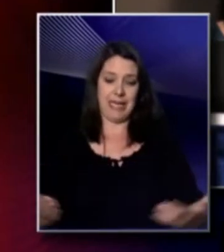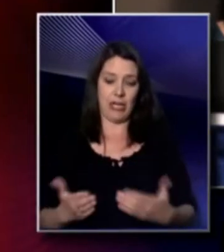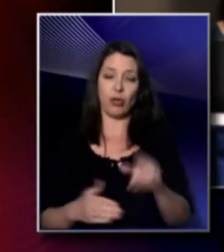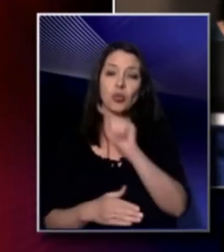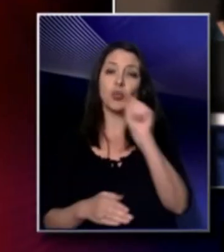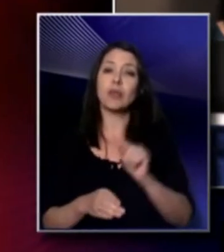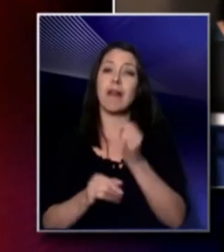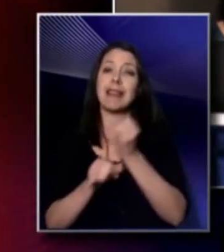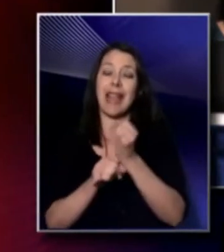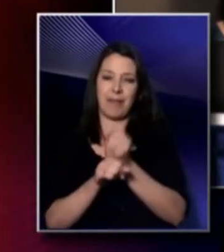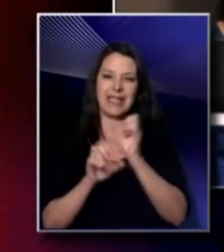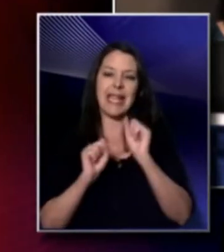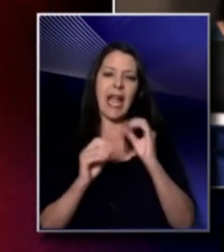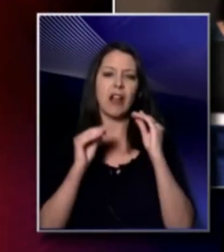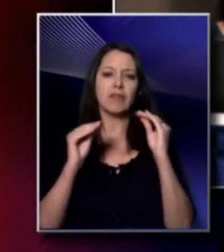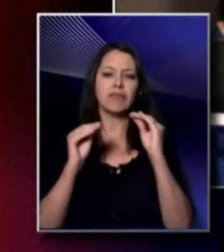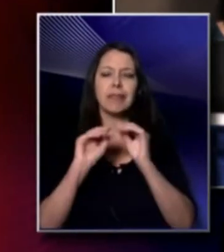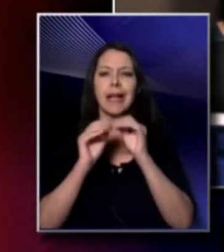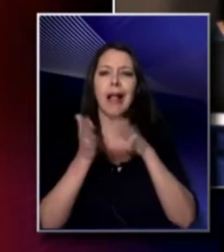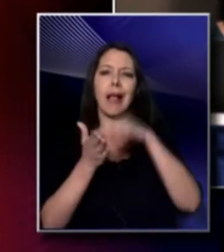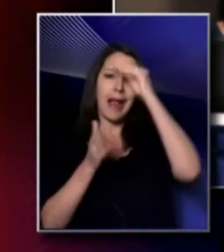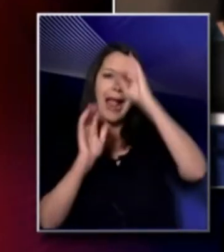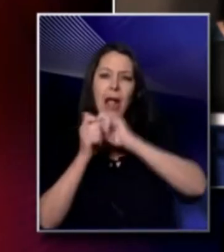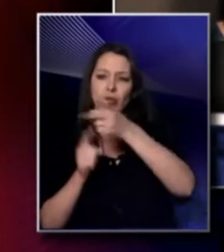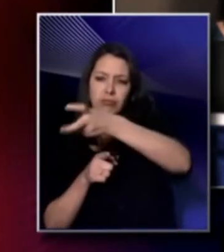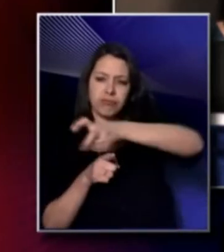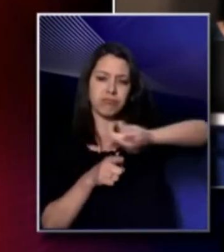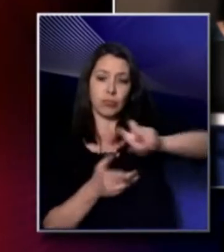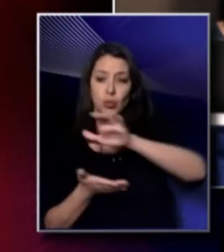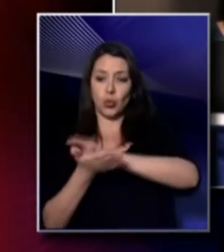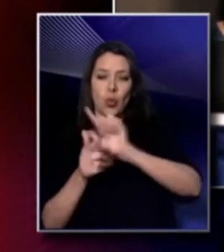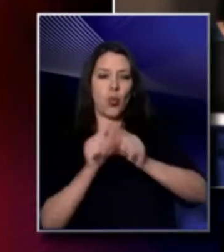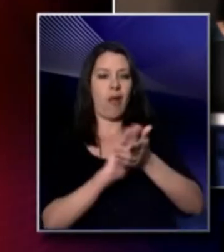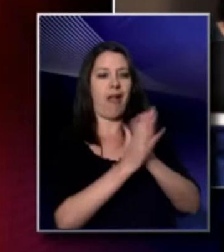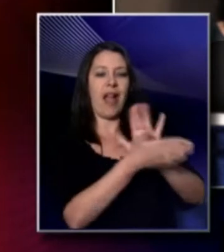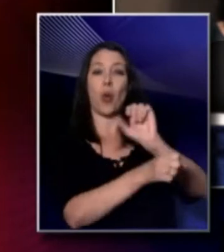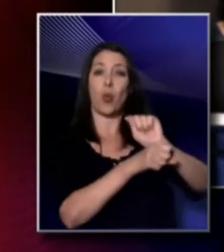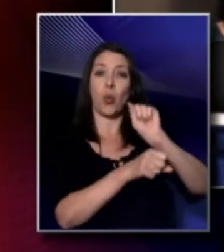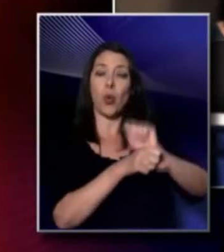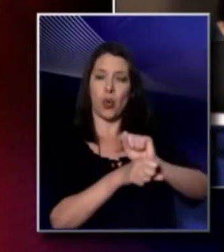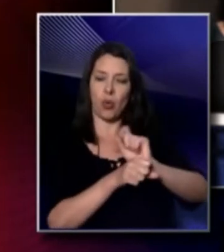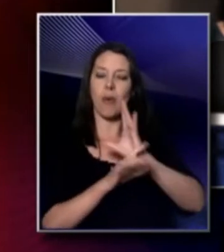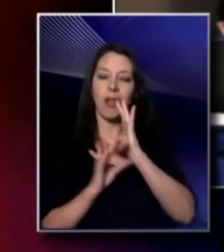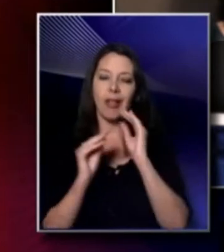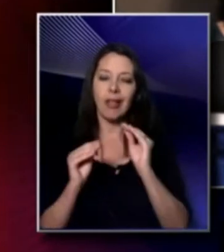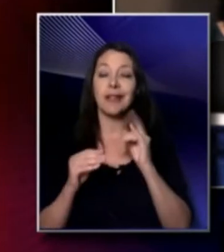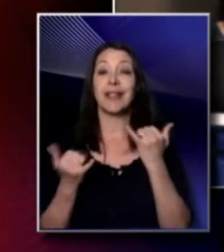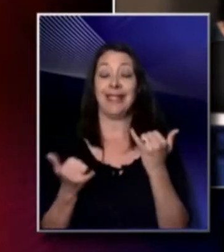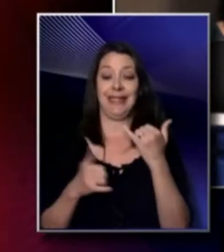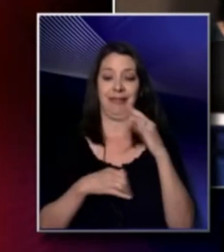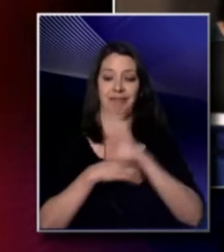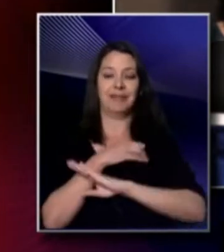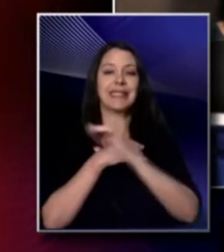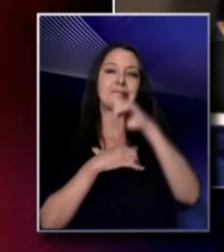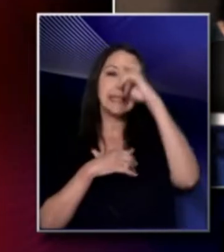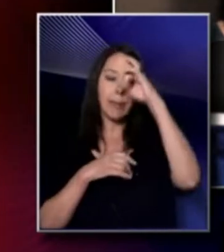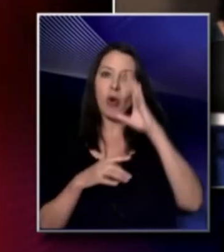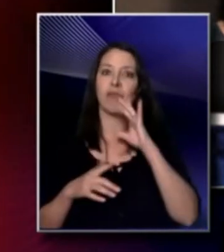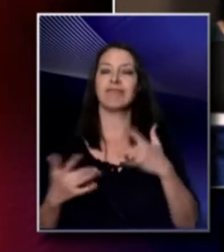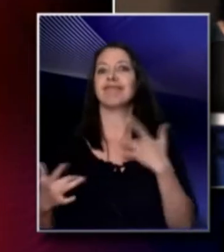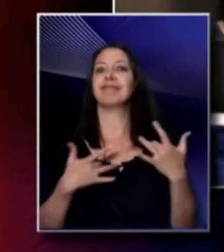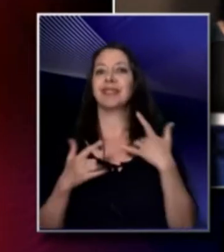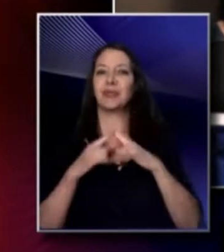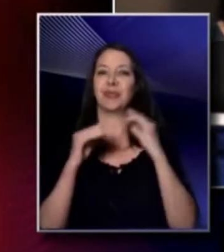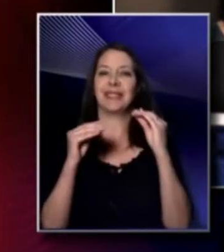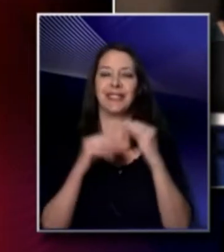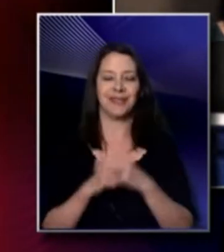receive transition from school to work as well as leadership programming. So we're very excited about hosting that this June.